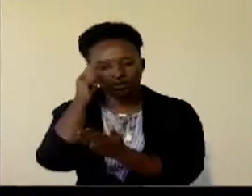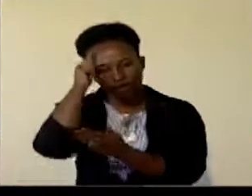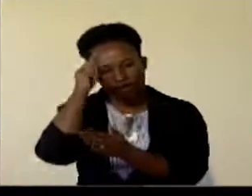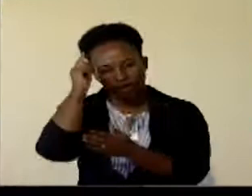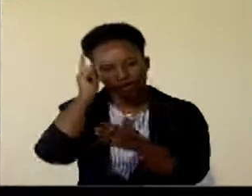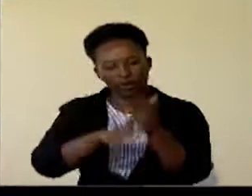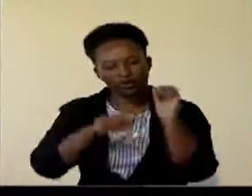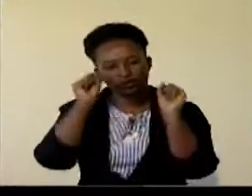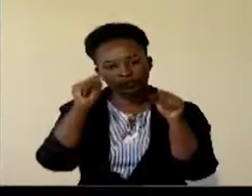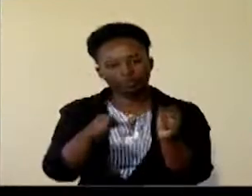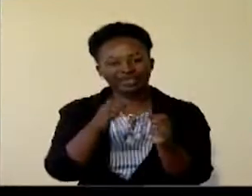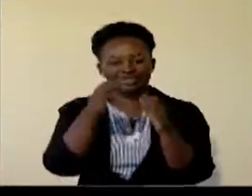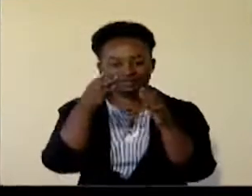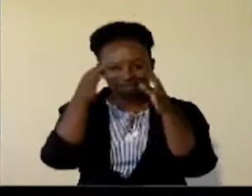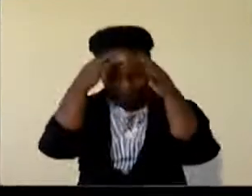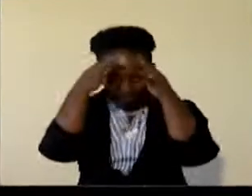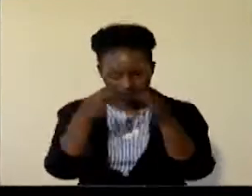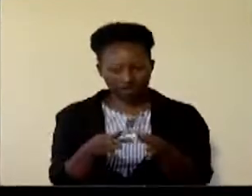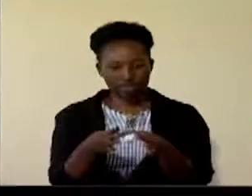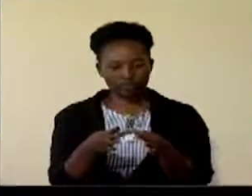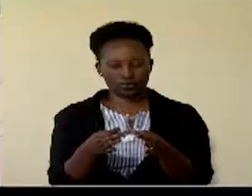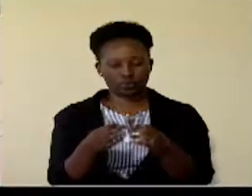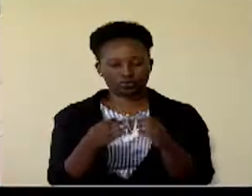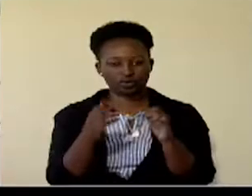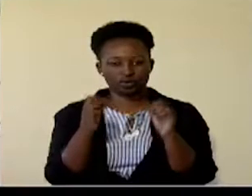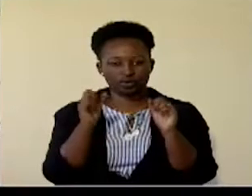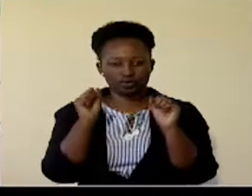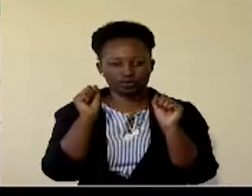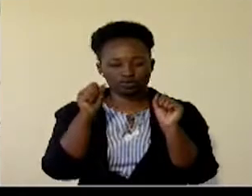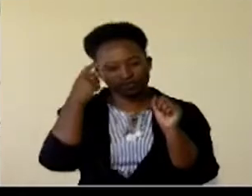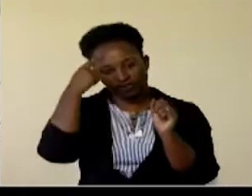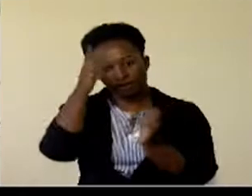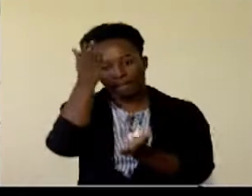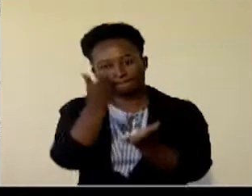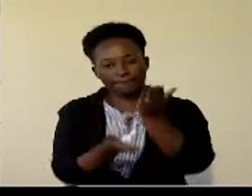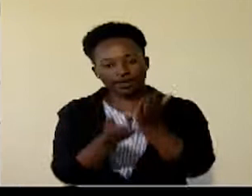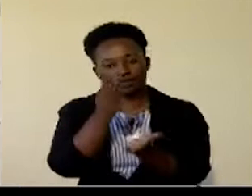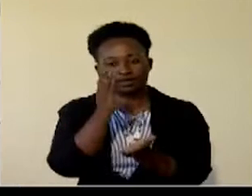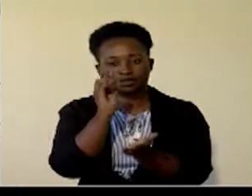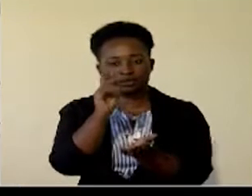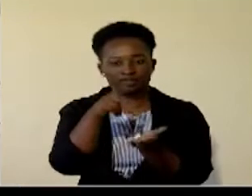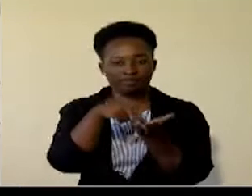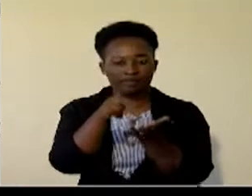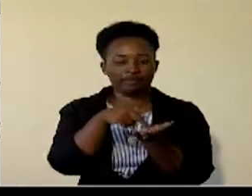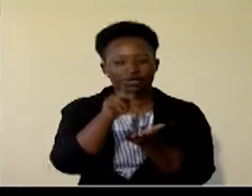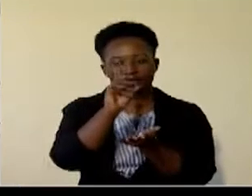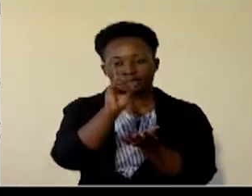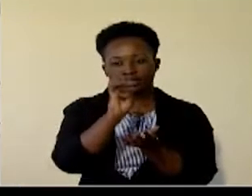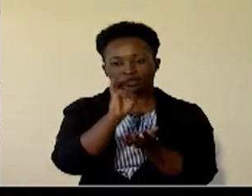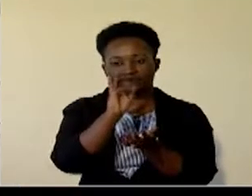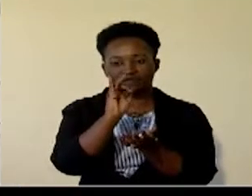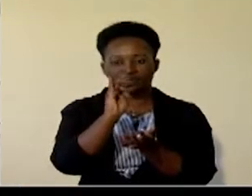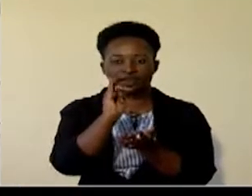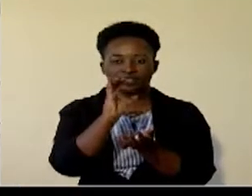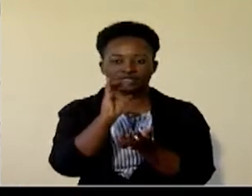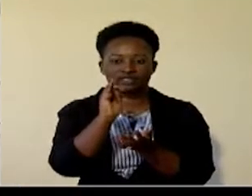what could be the measures, solutions to balance of payment deficits? How can we solve the